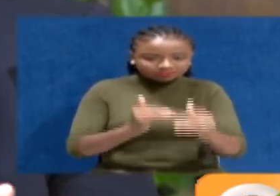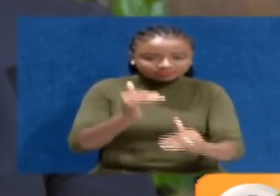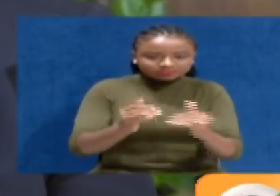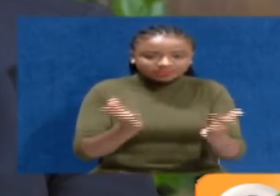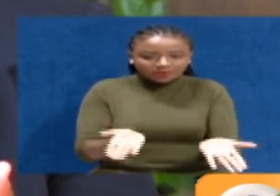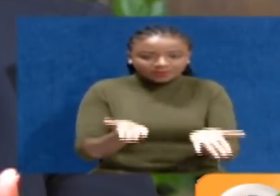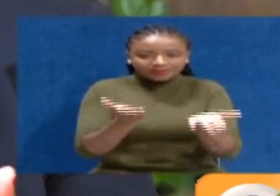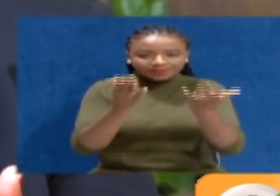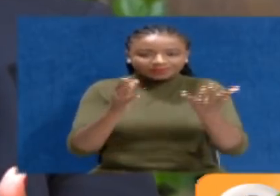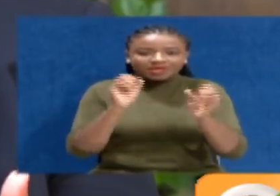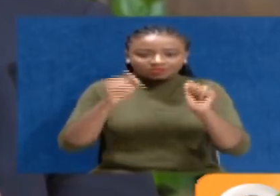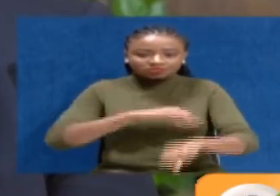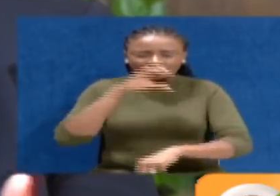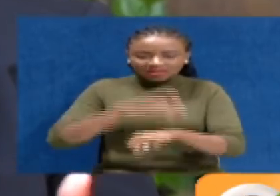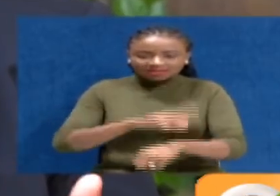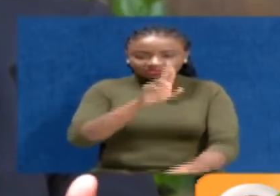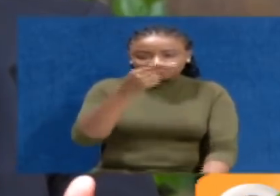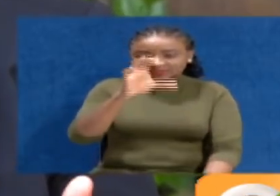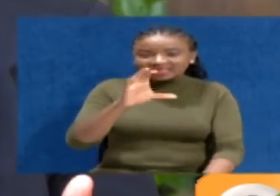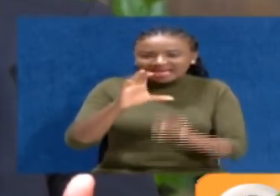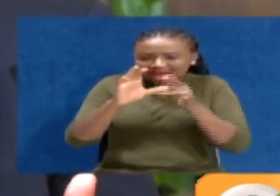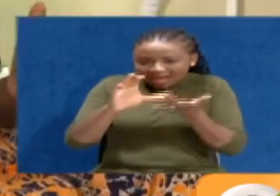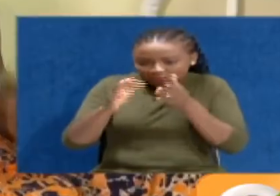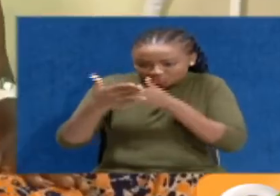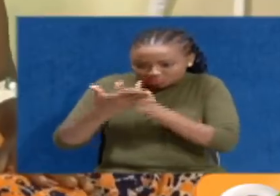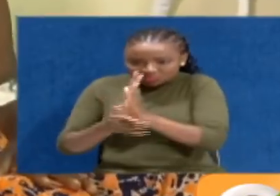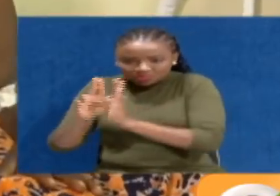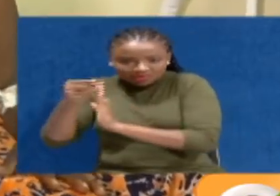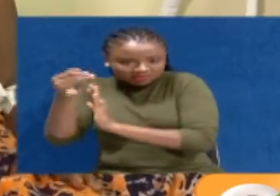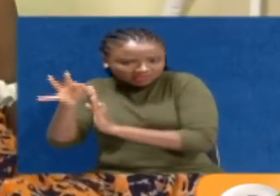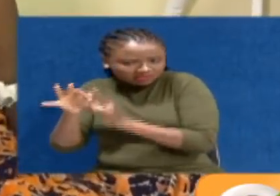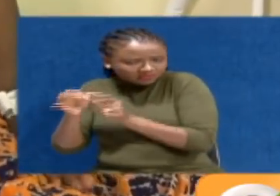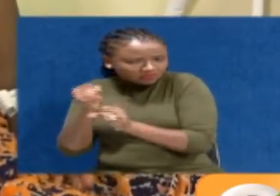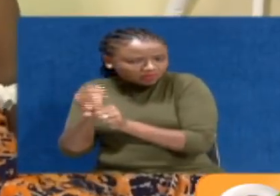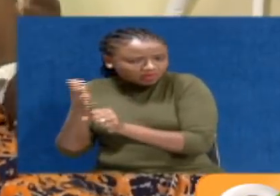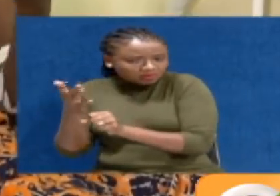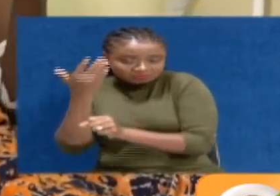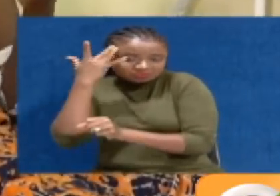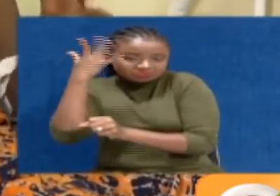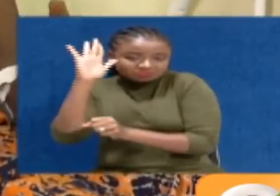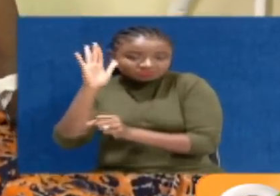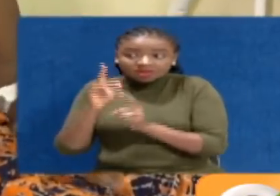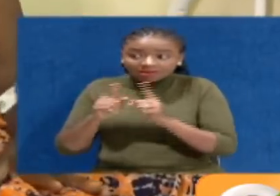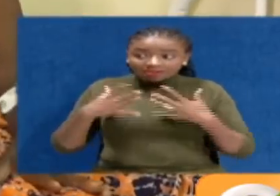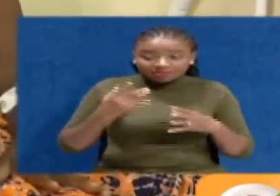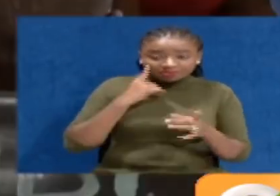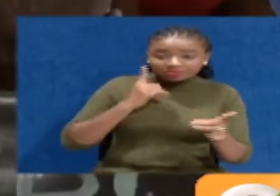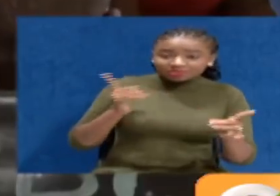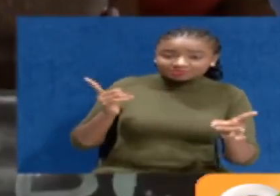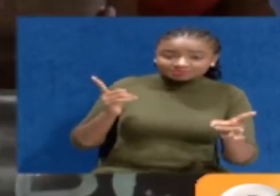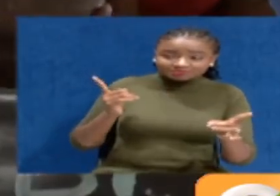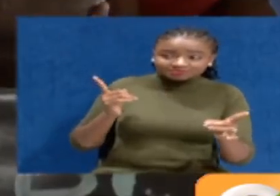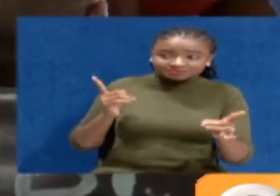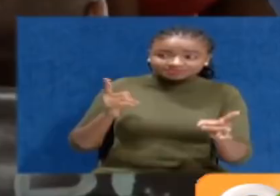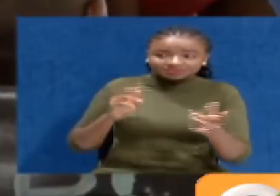we are going to have UHC through NHIF. I do not know exactly how that will work. And so for many of these patients, palliative care is the only